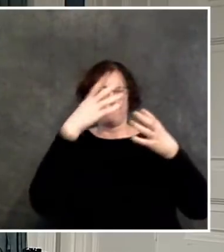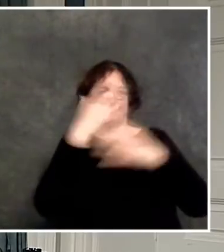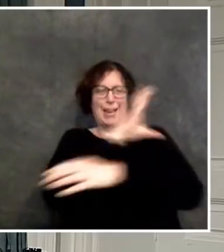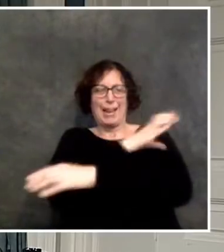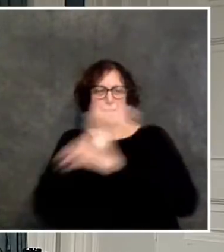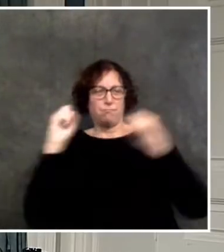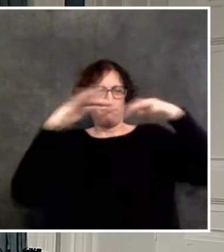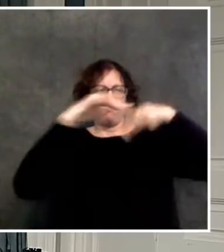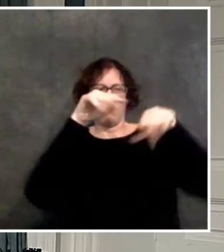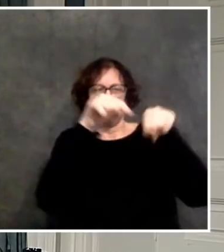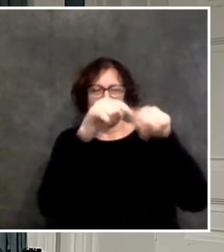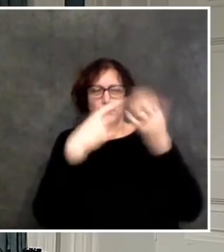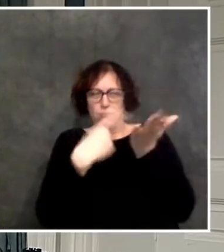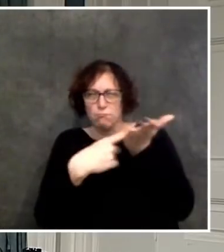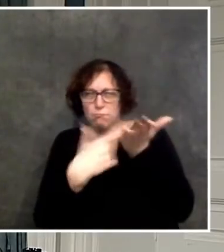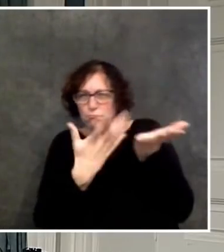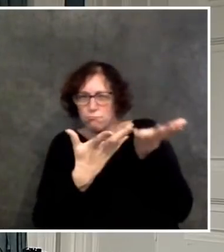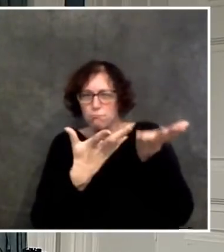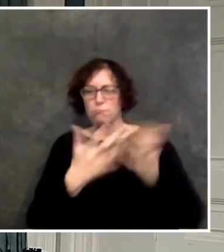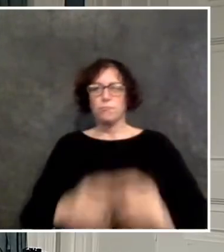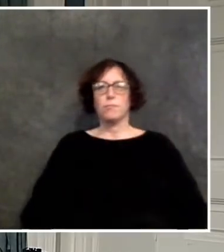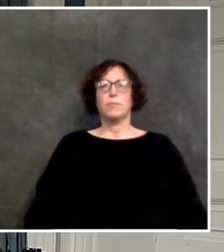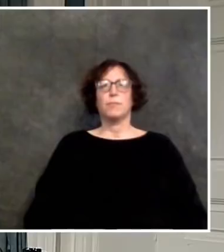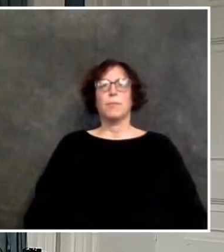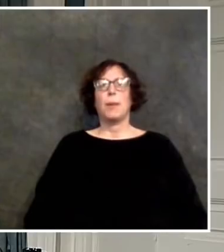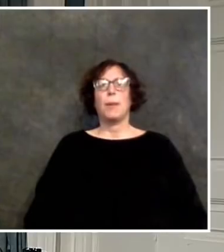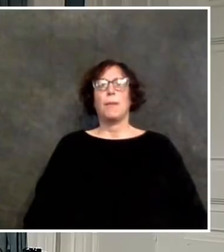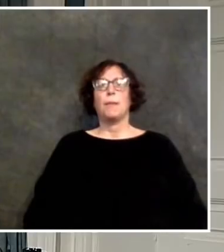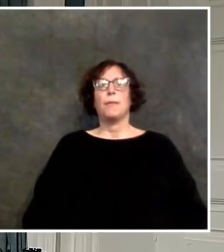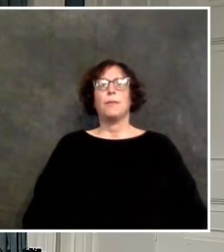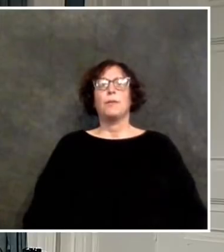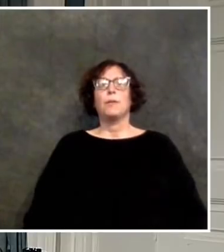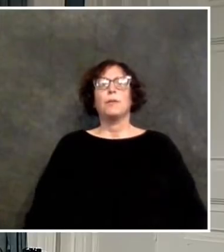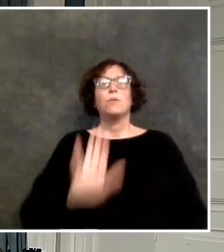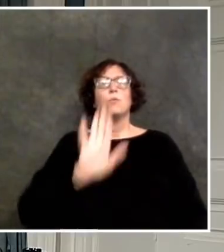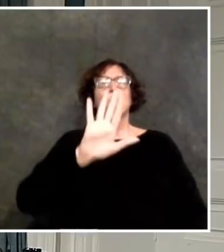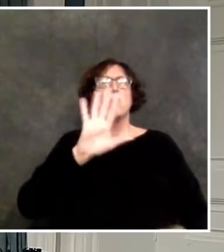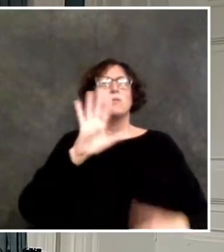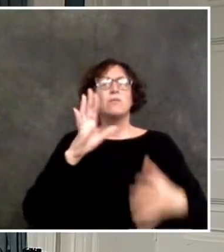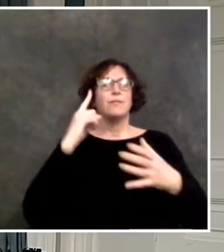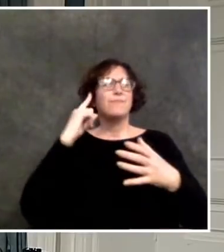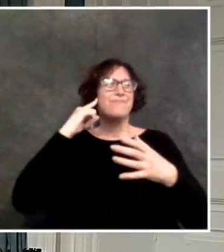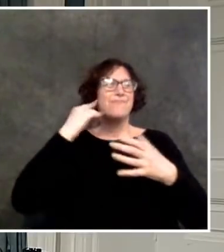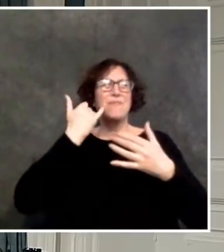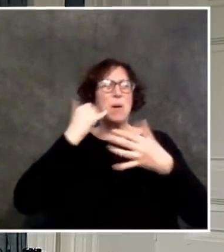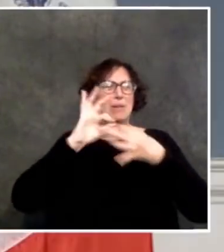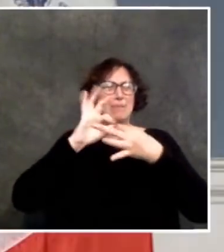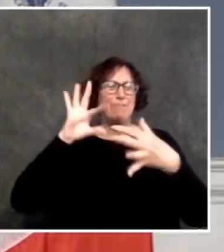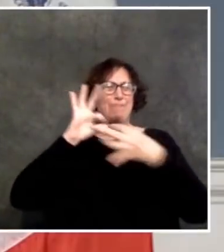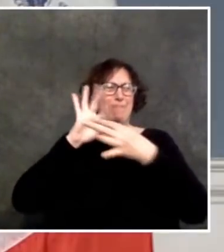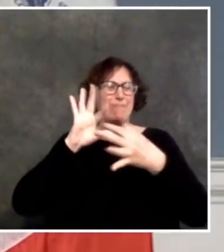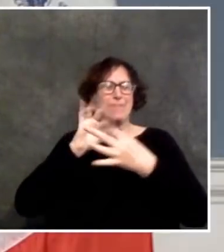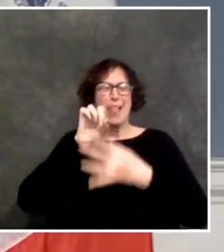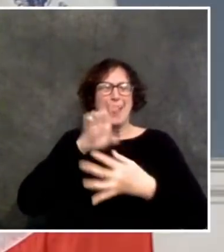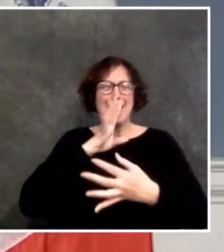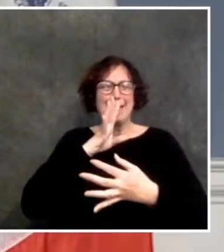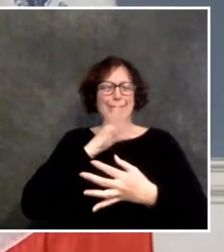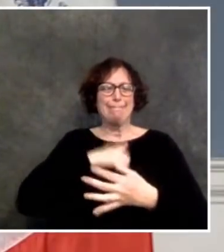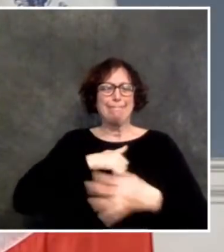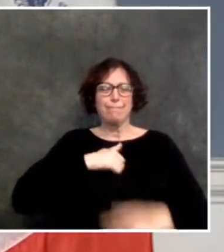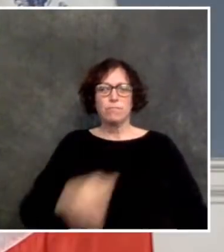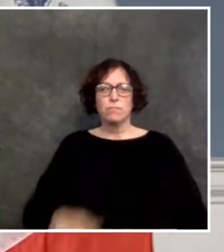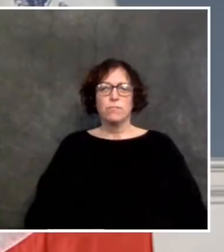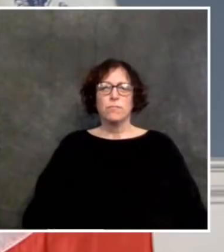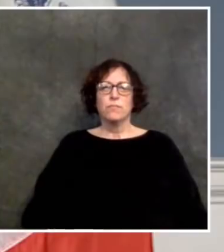others, of which there may not be so many. Yes. I had that